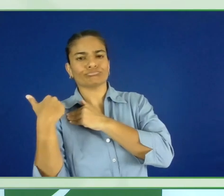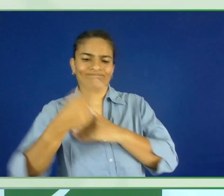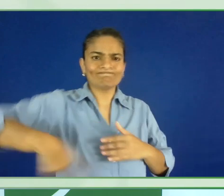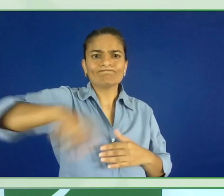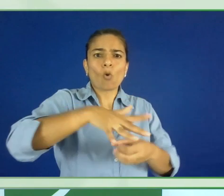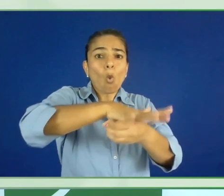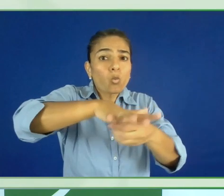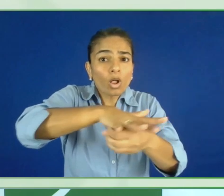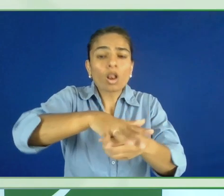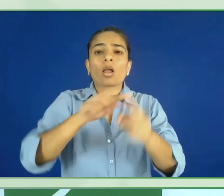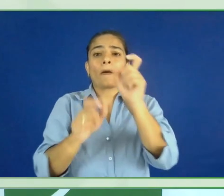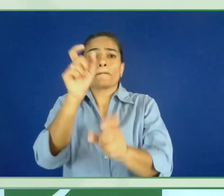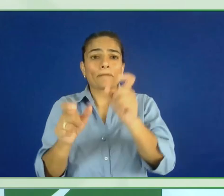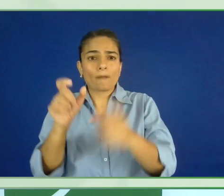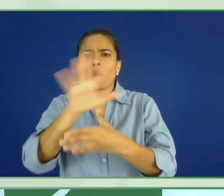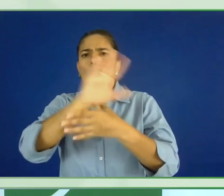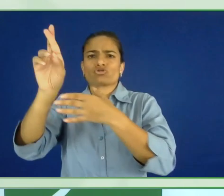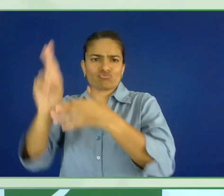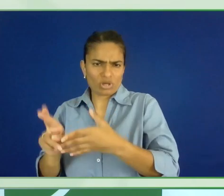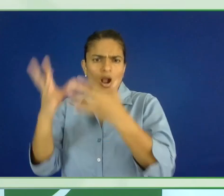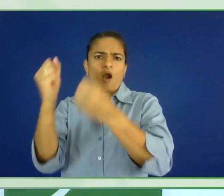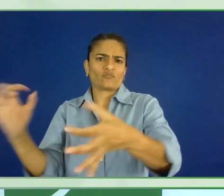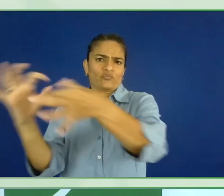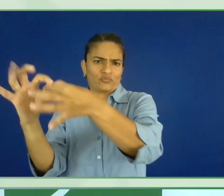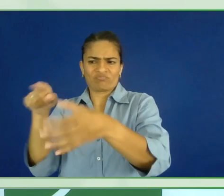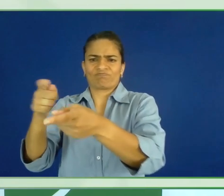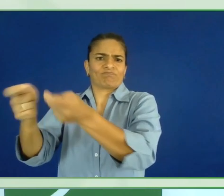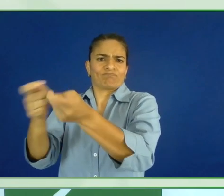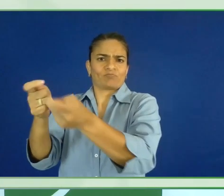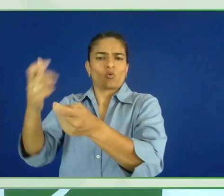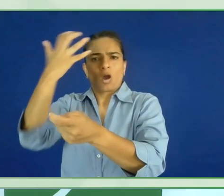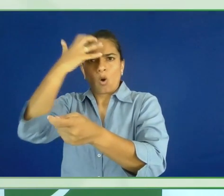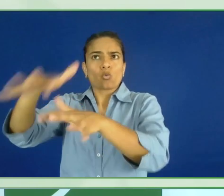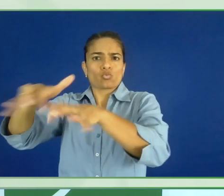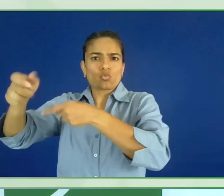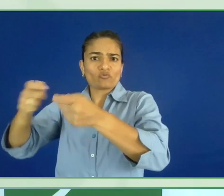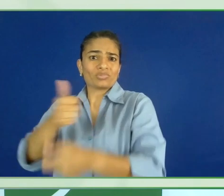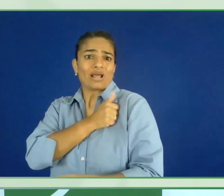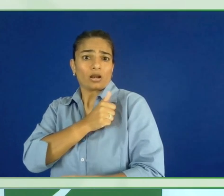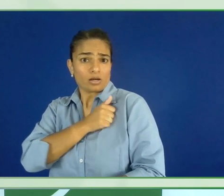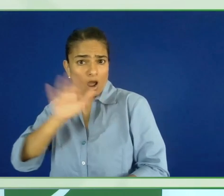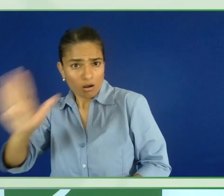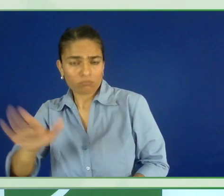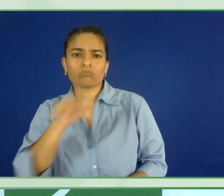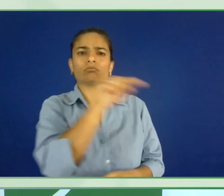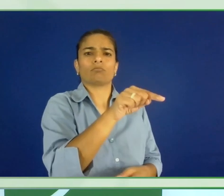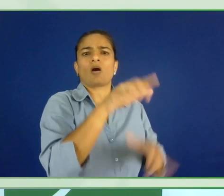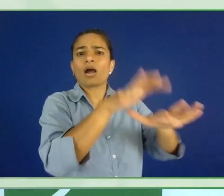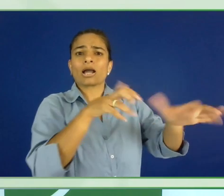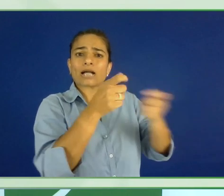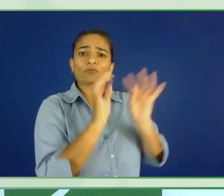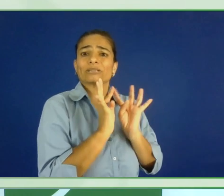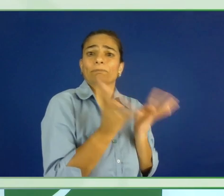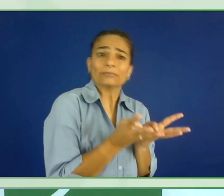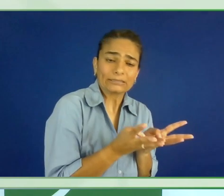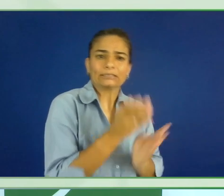the government, the committee of the persons with disability that belongs to the Labor Ministry. They lead the project,